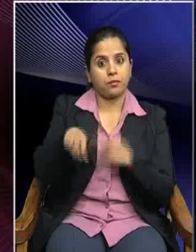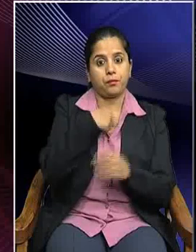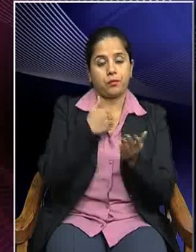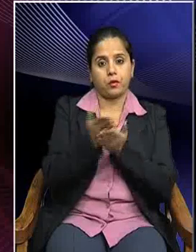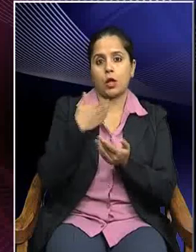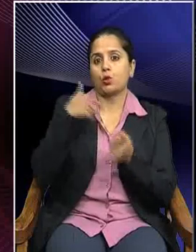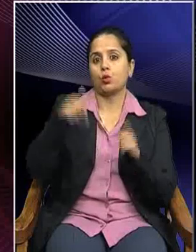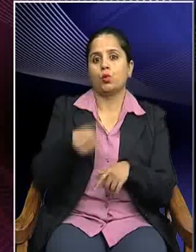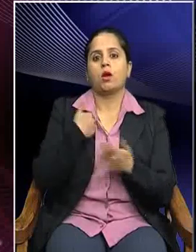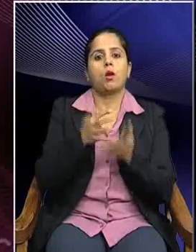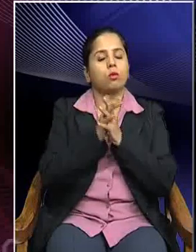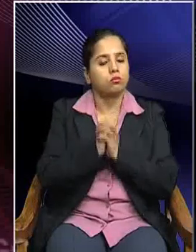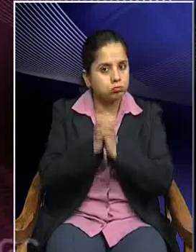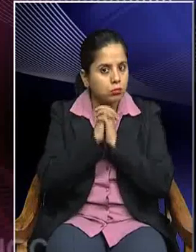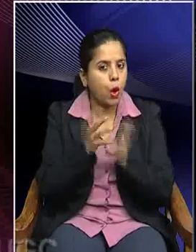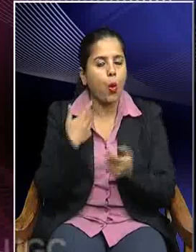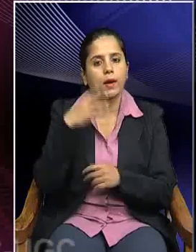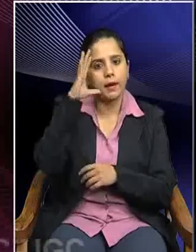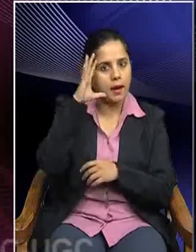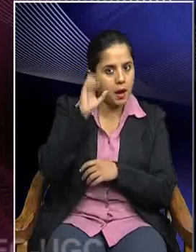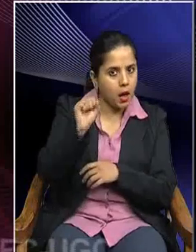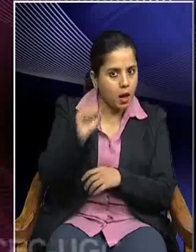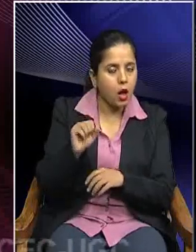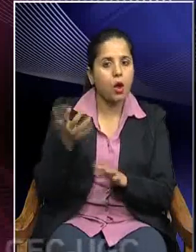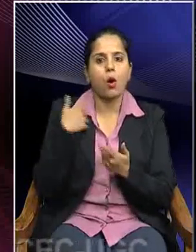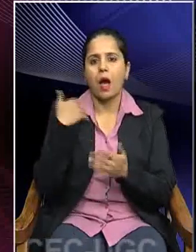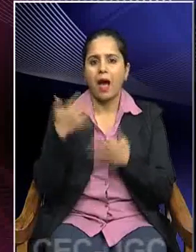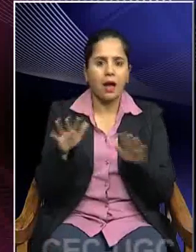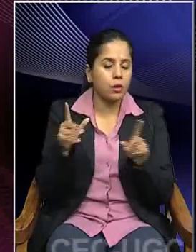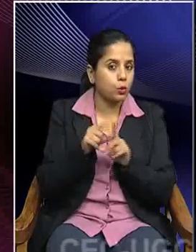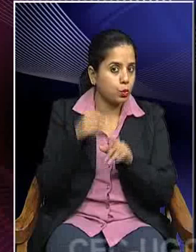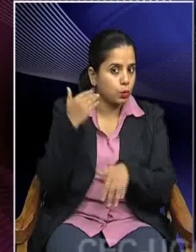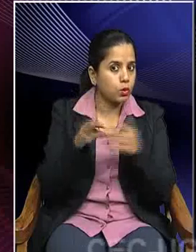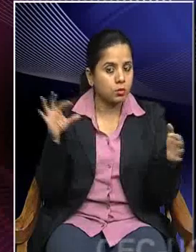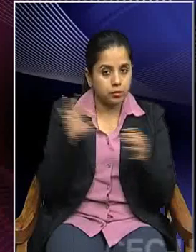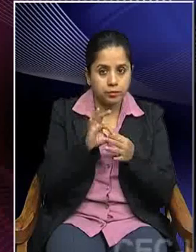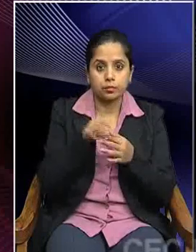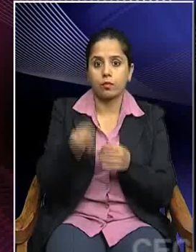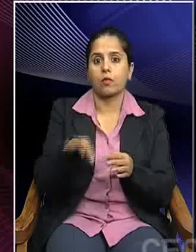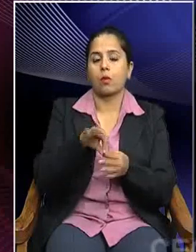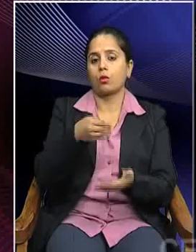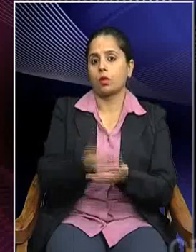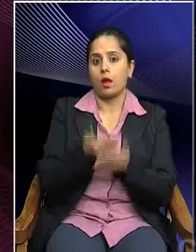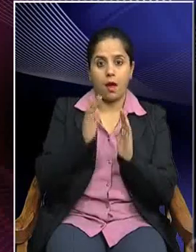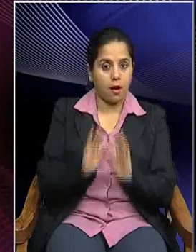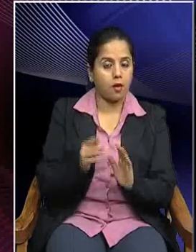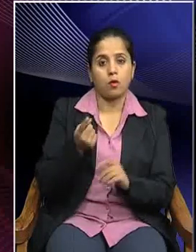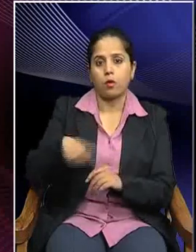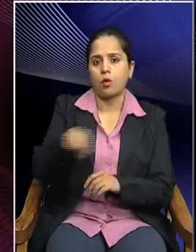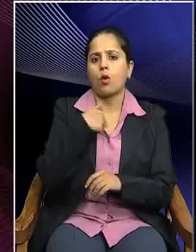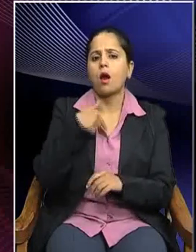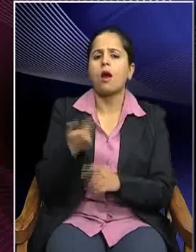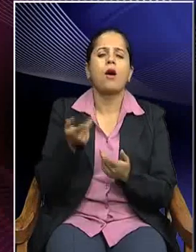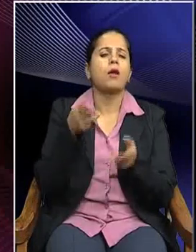today worship or remember or commemorate anything associated with Buddha, we